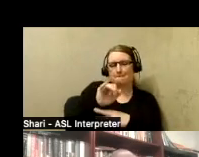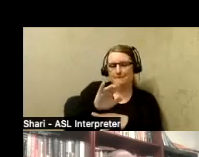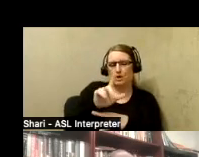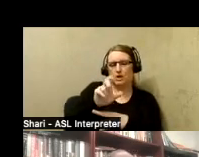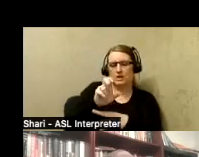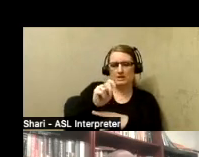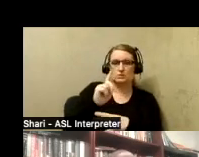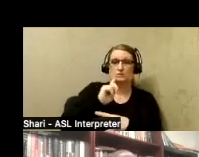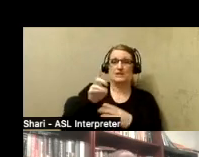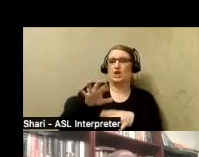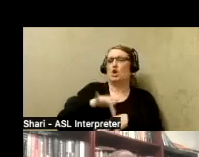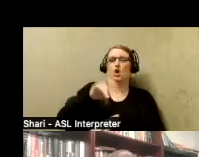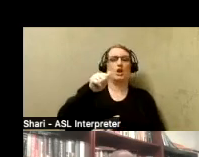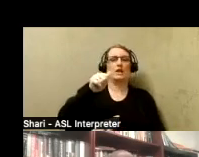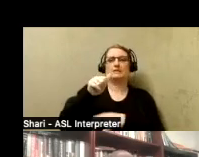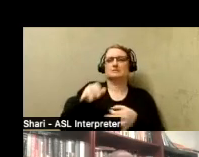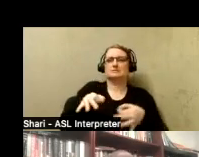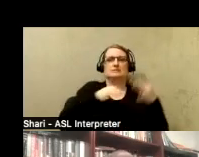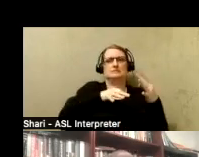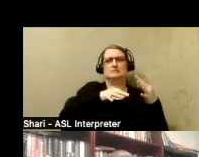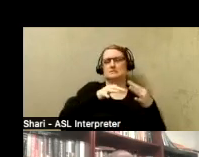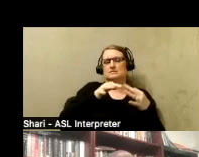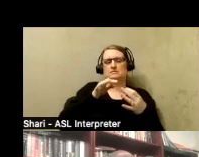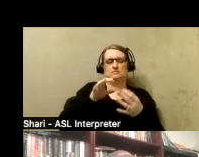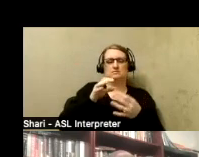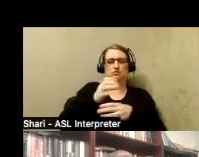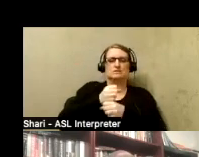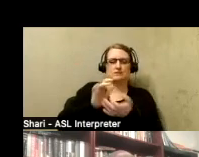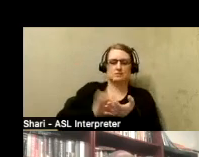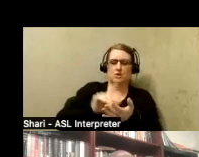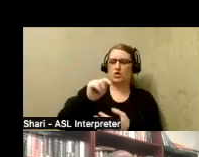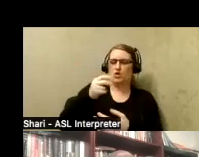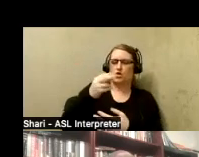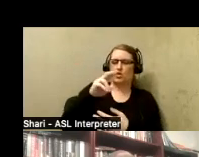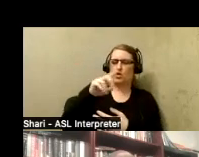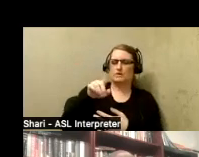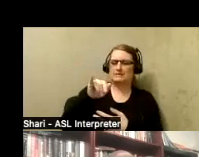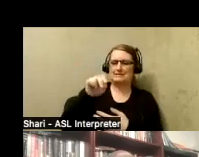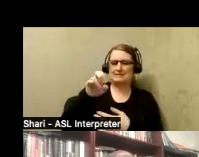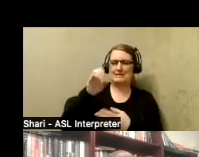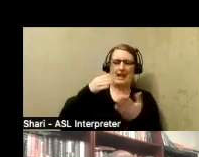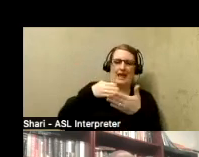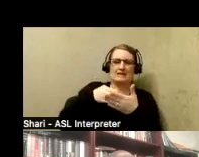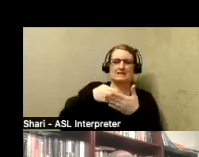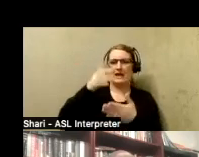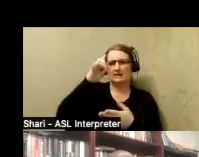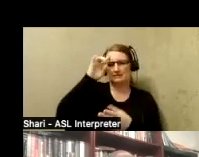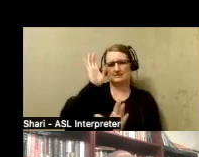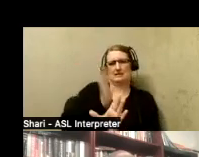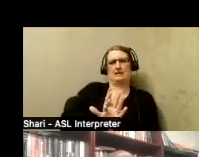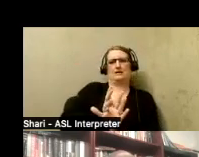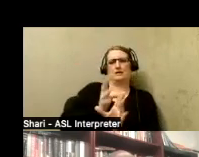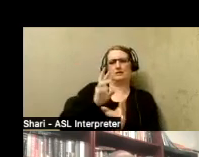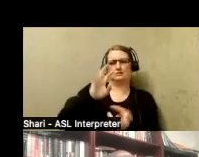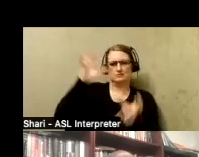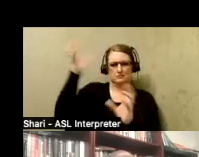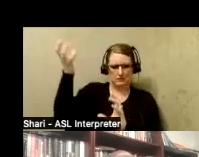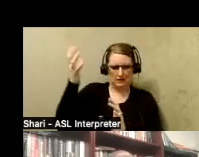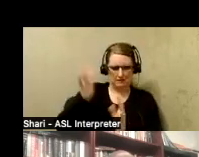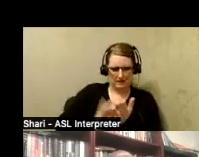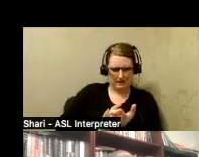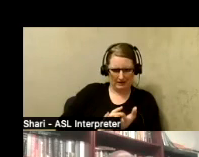the earliest Americans to receive Thorazine, the first antipsychotic medication, and upon receiving this, she